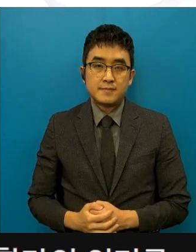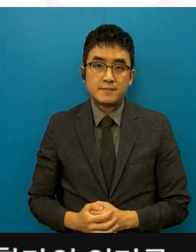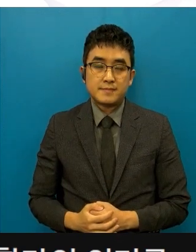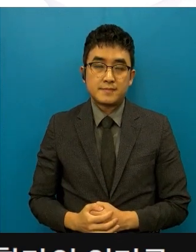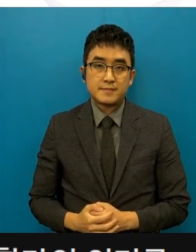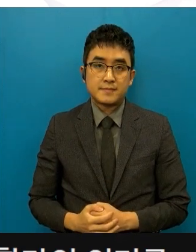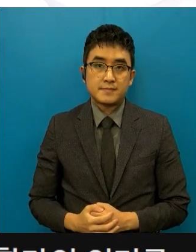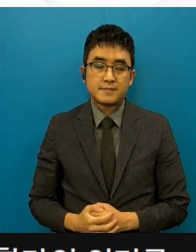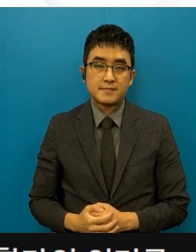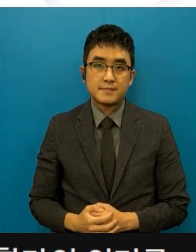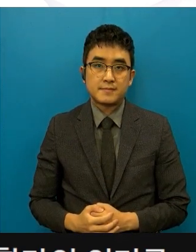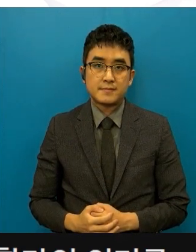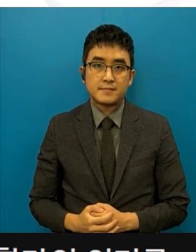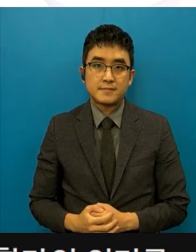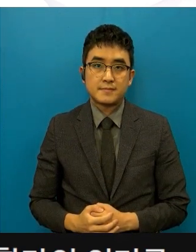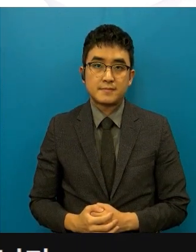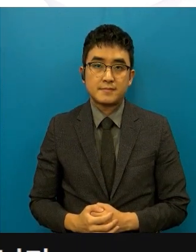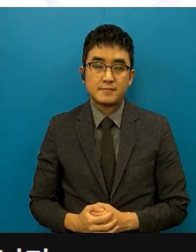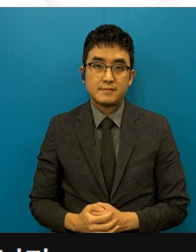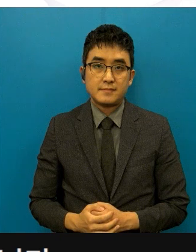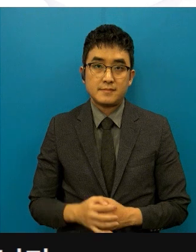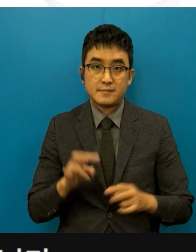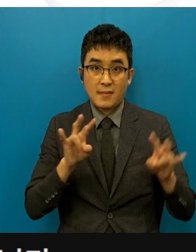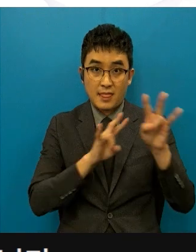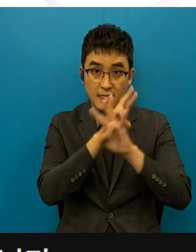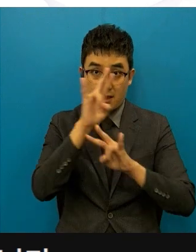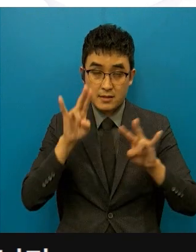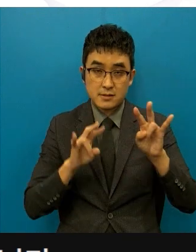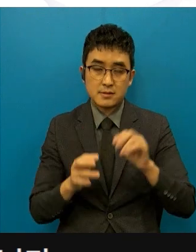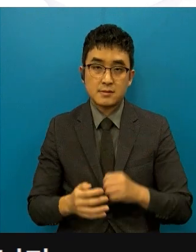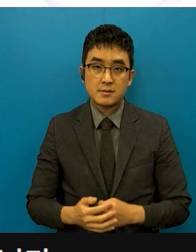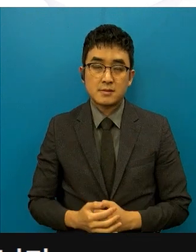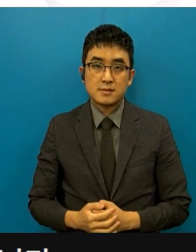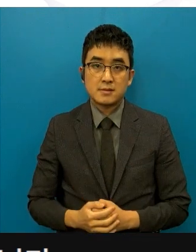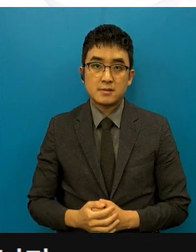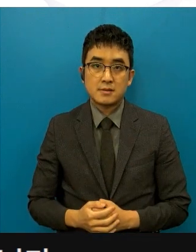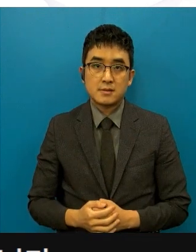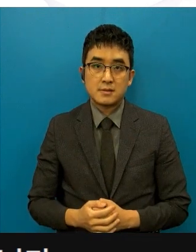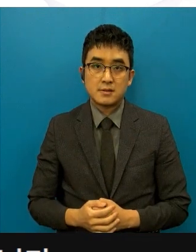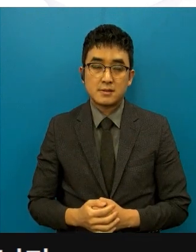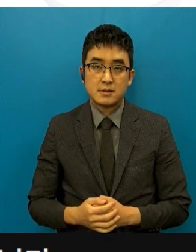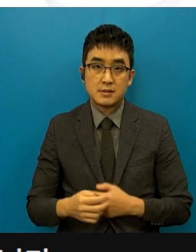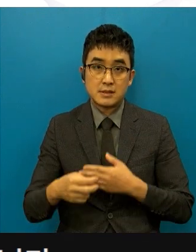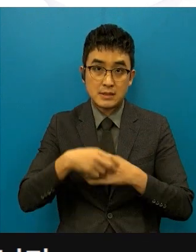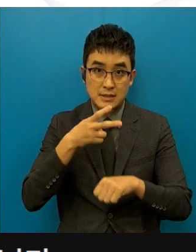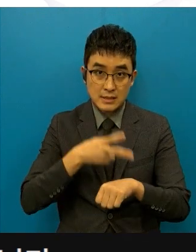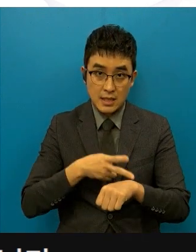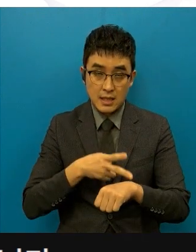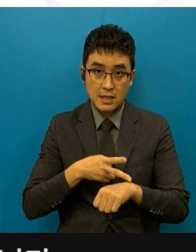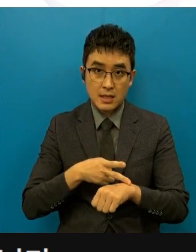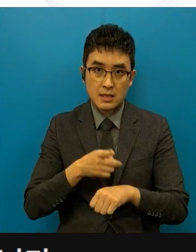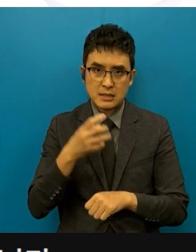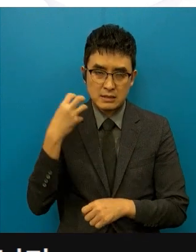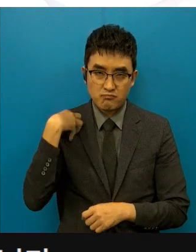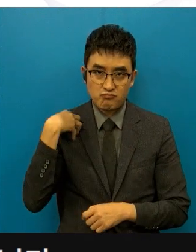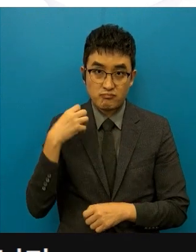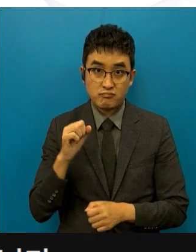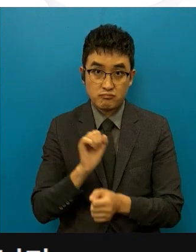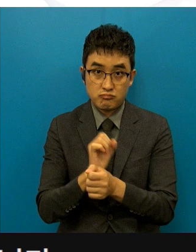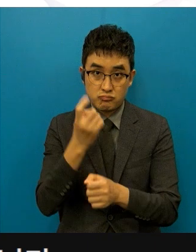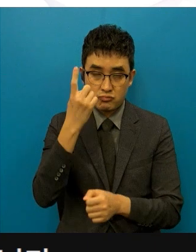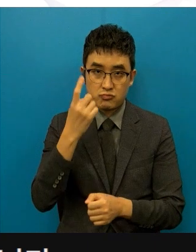physician's sense of duty, which they then practiced euthanasia or assisted suicide, and